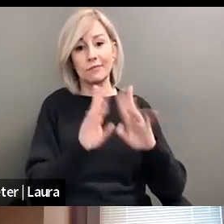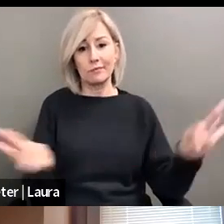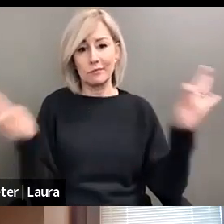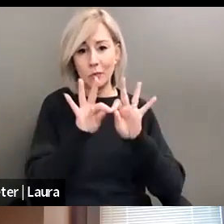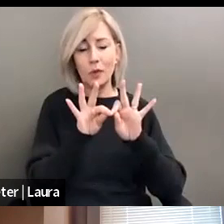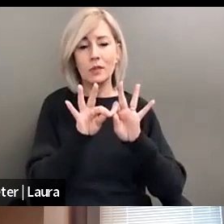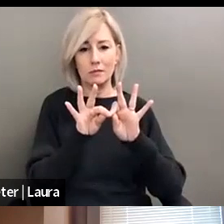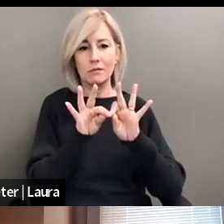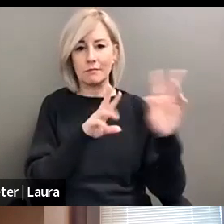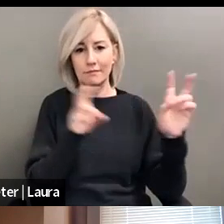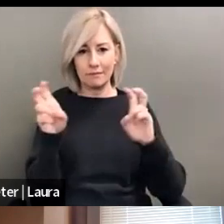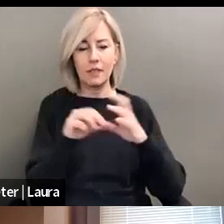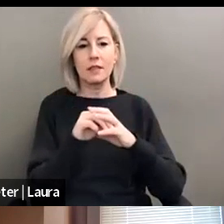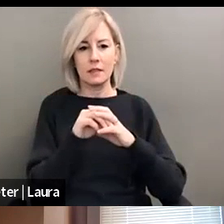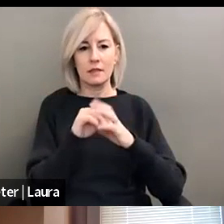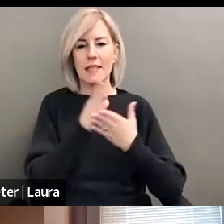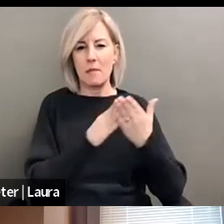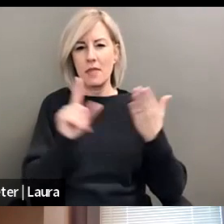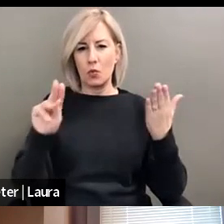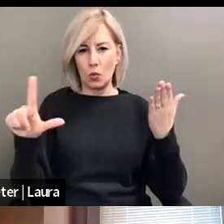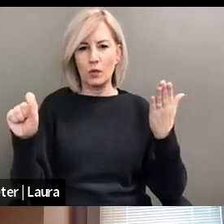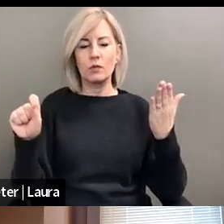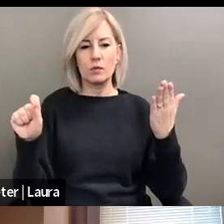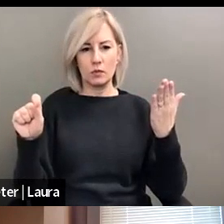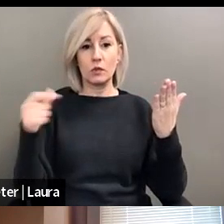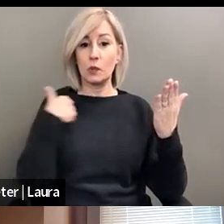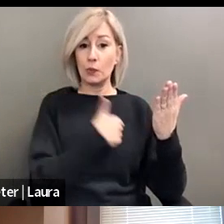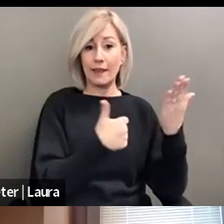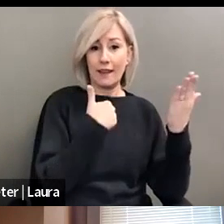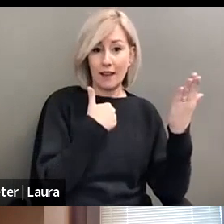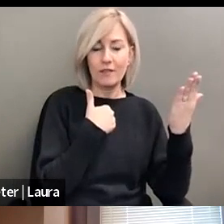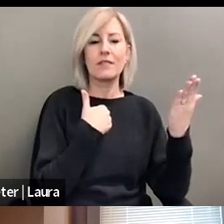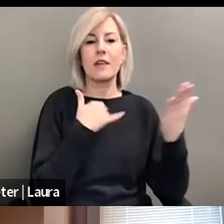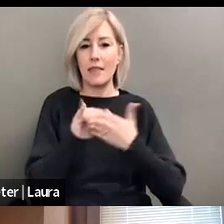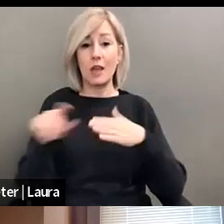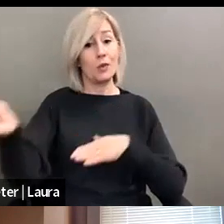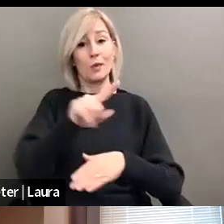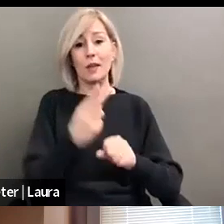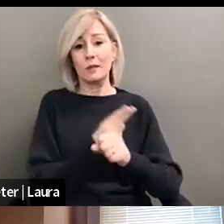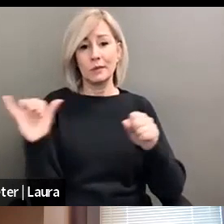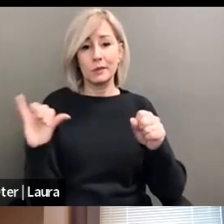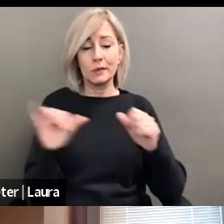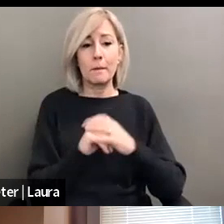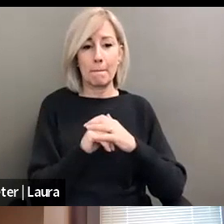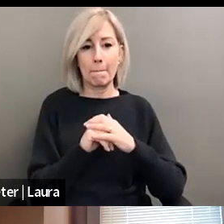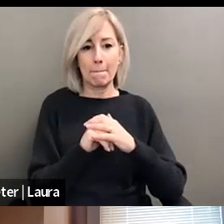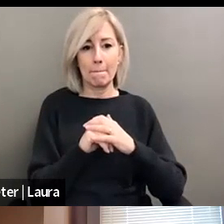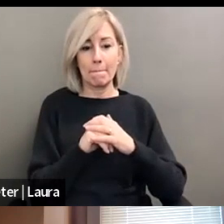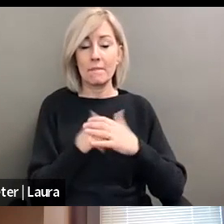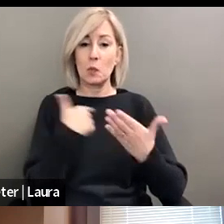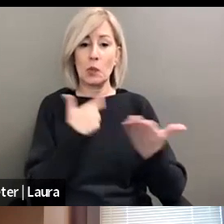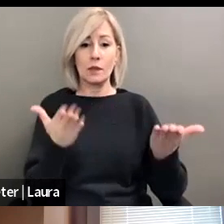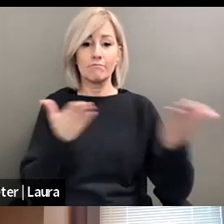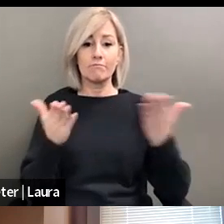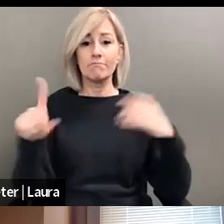important topic and some of the tools that we have that are at your disposal. And we are here to serve